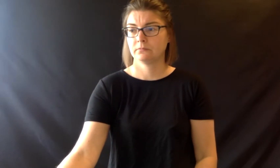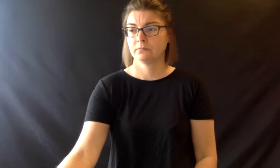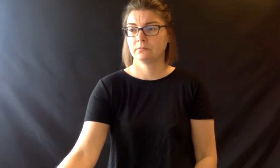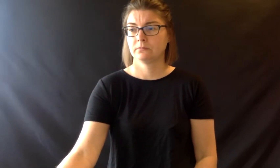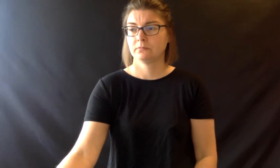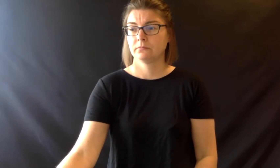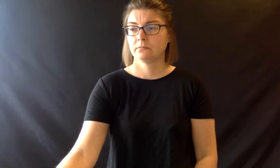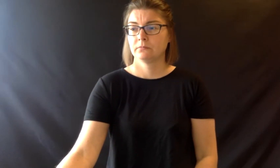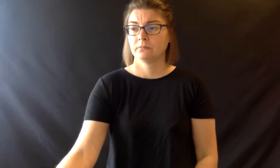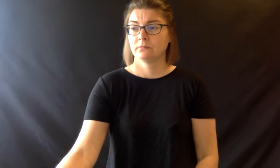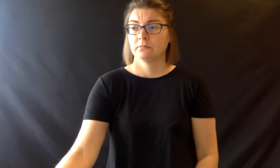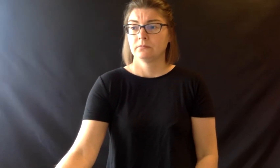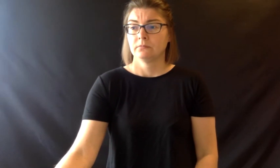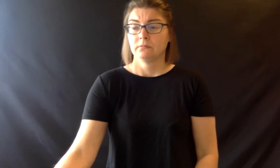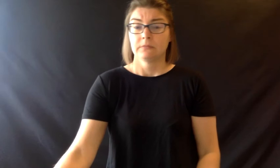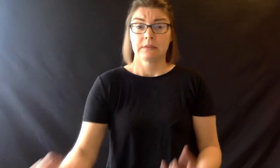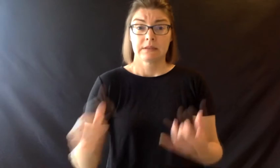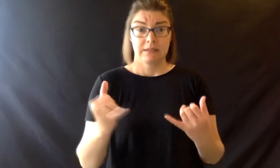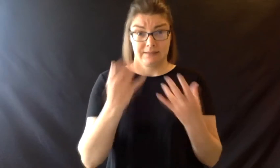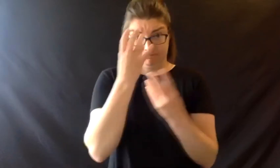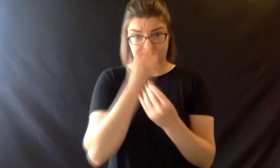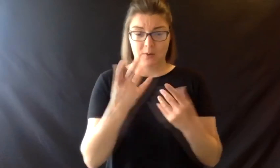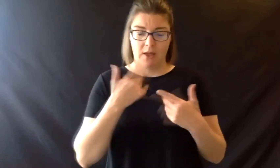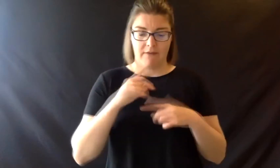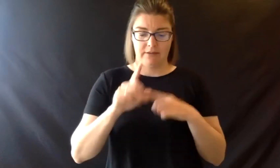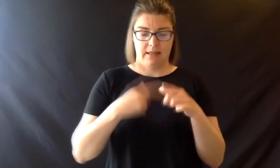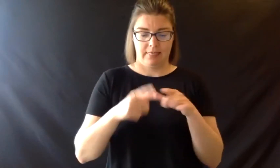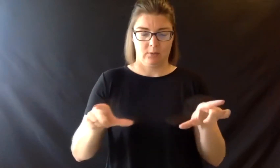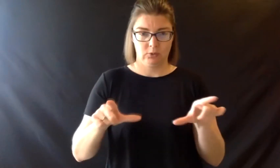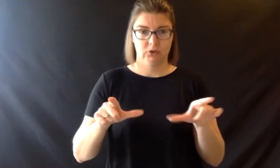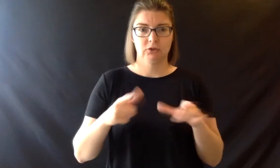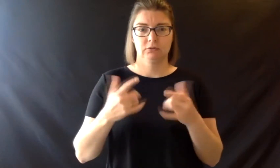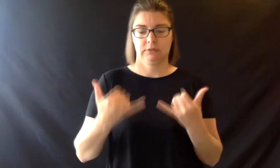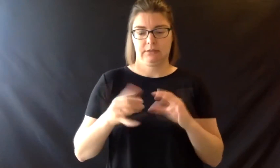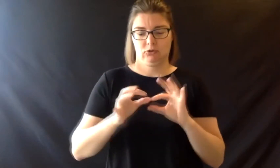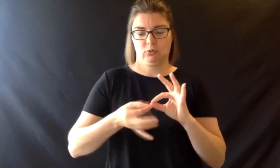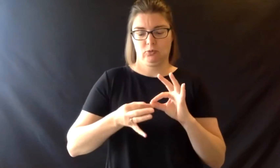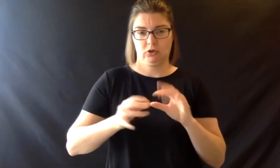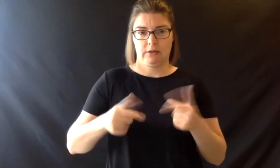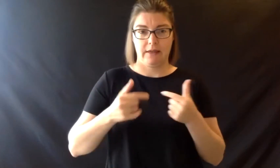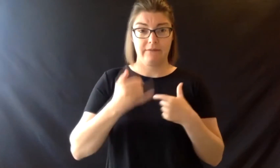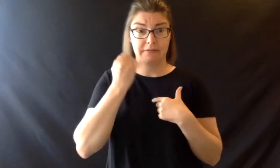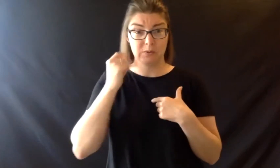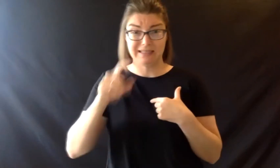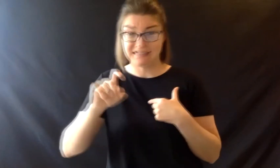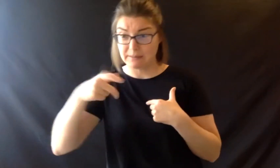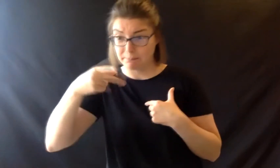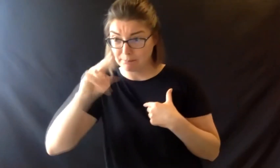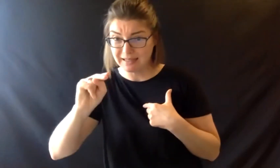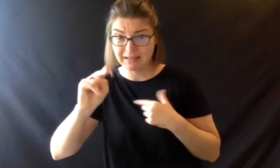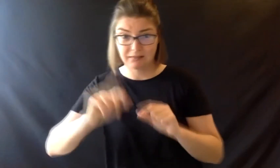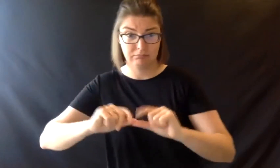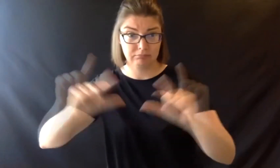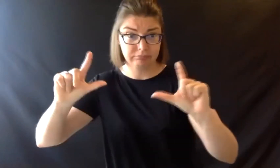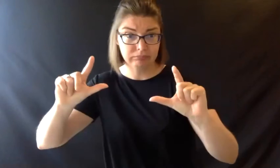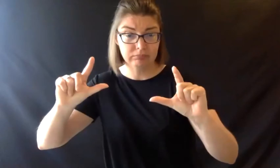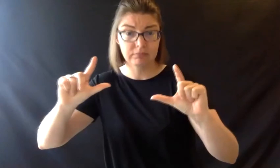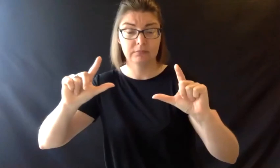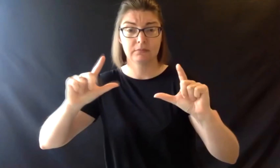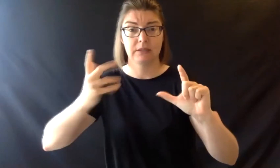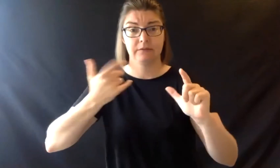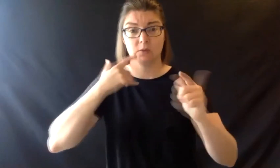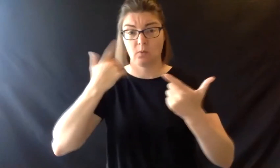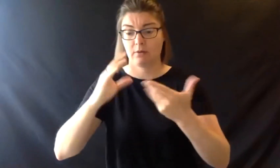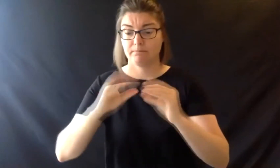language today. We've got live interpretation, so make sure to pin the screen if you